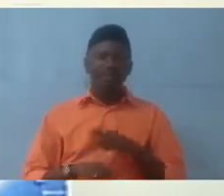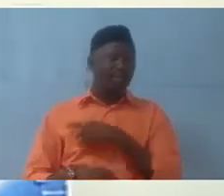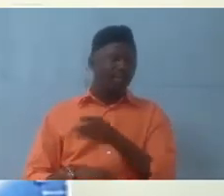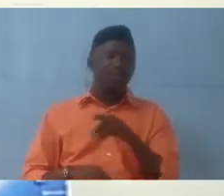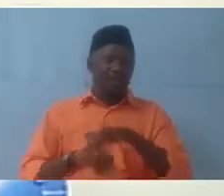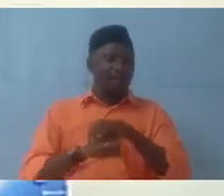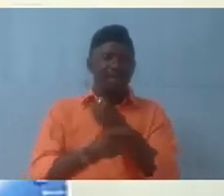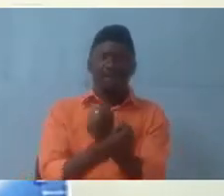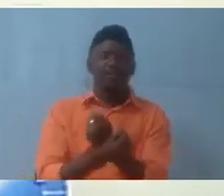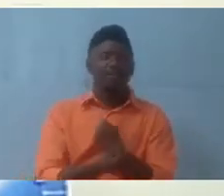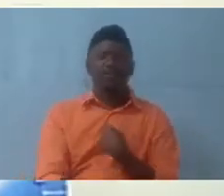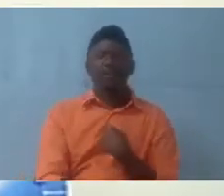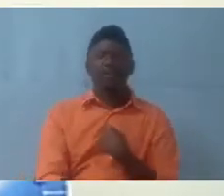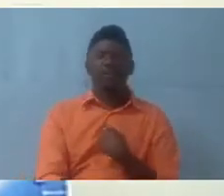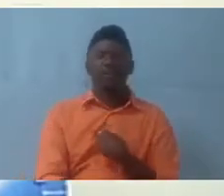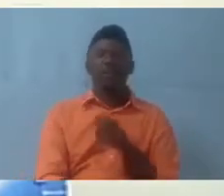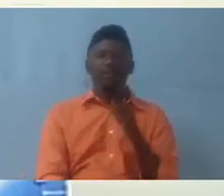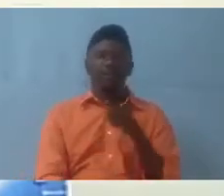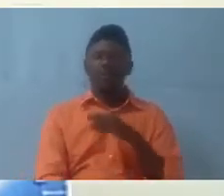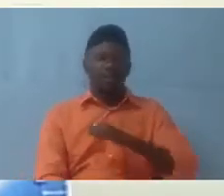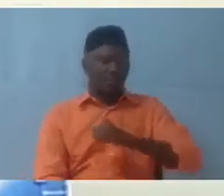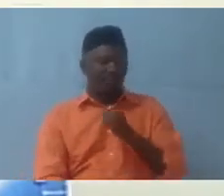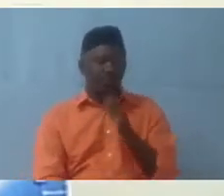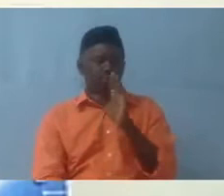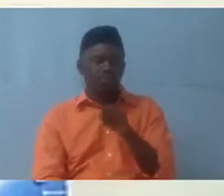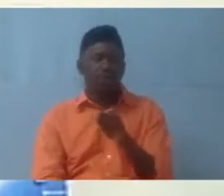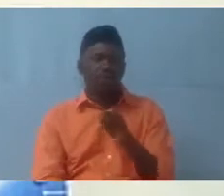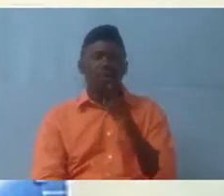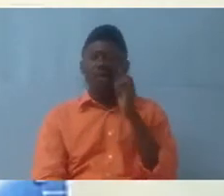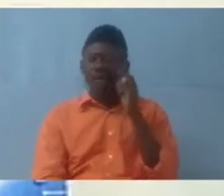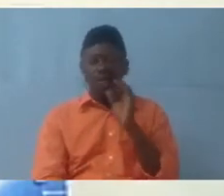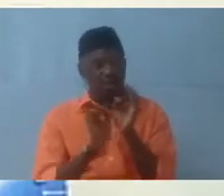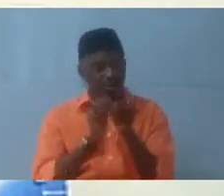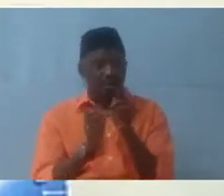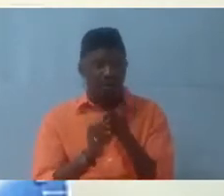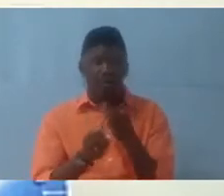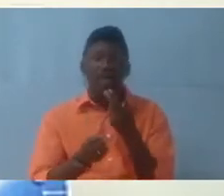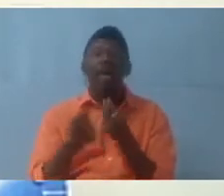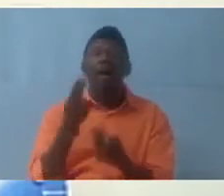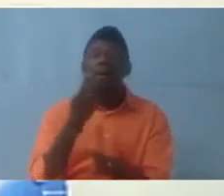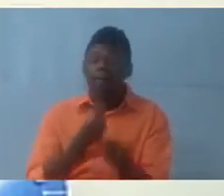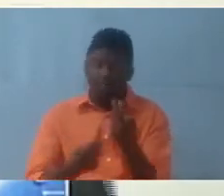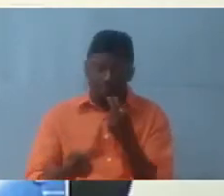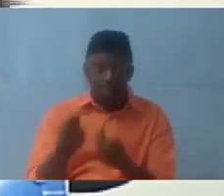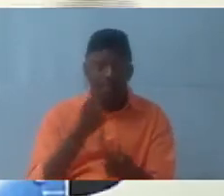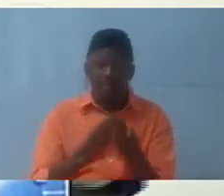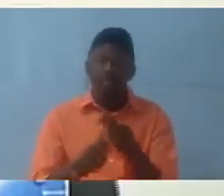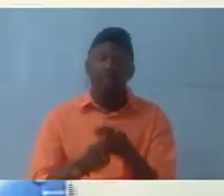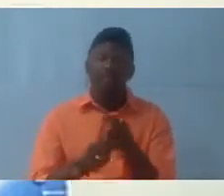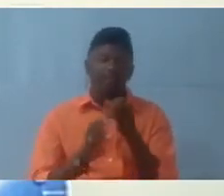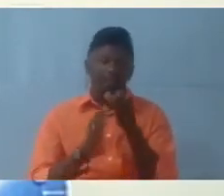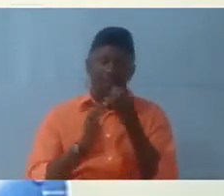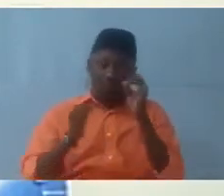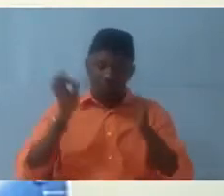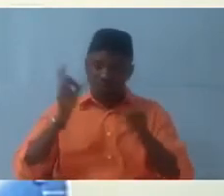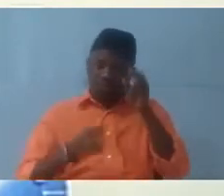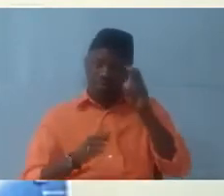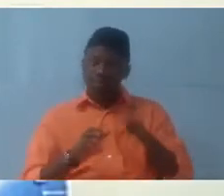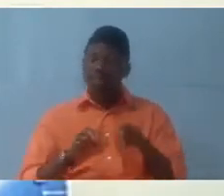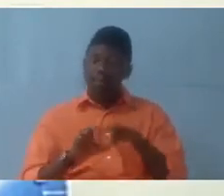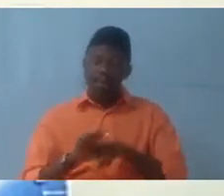That he declined to do that. He told them that they should appeal the matter if they. If they want to appeal the matter, they should just forward the file to the judge's